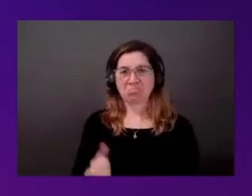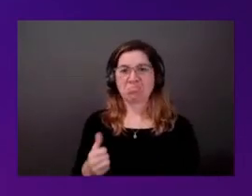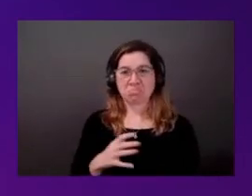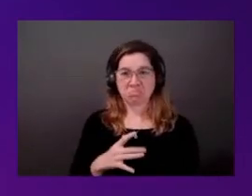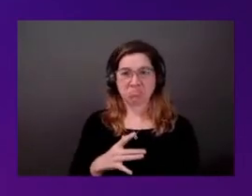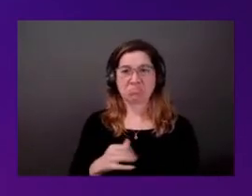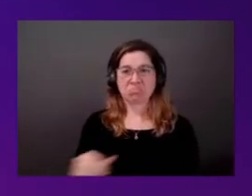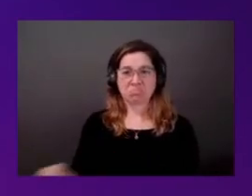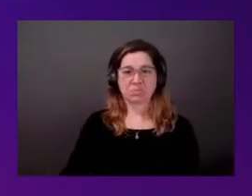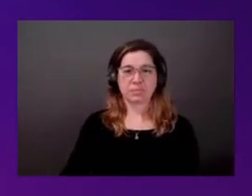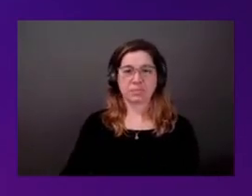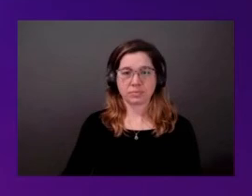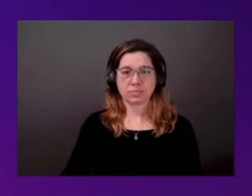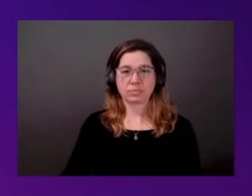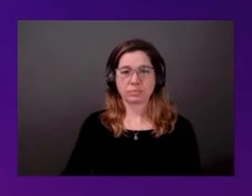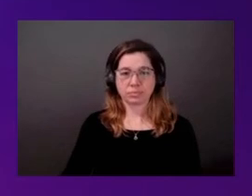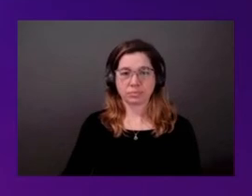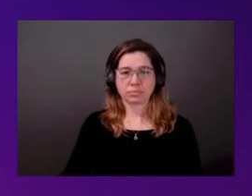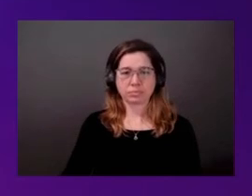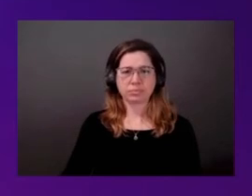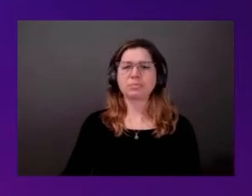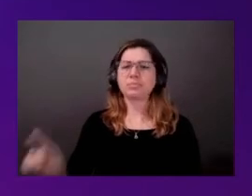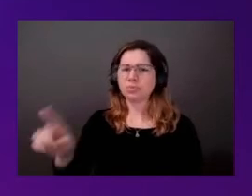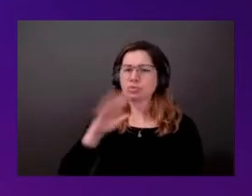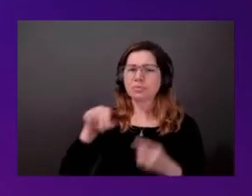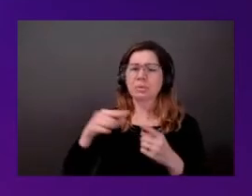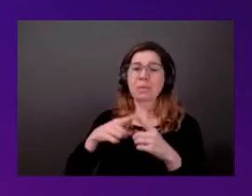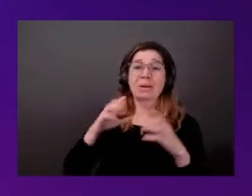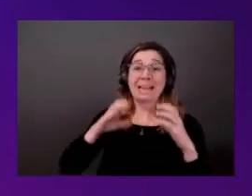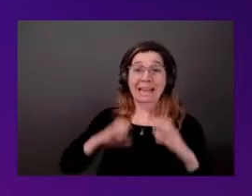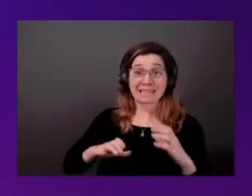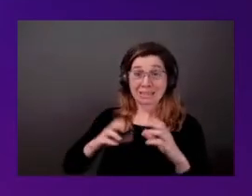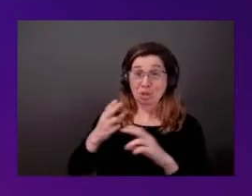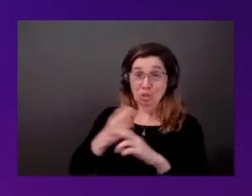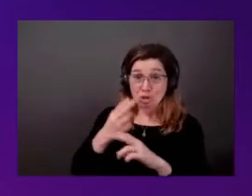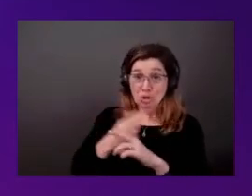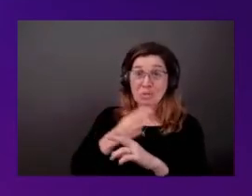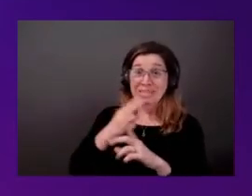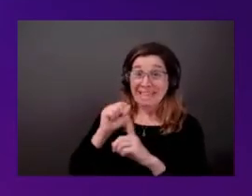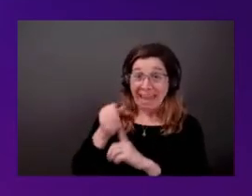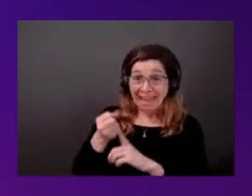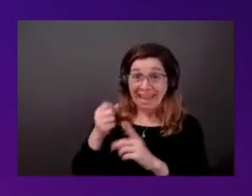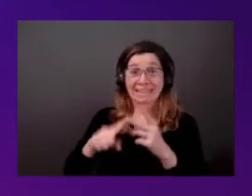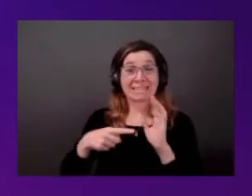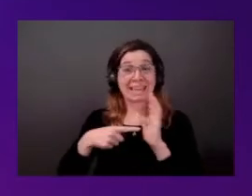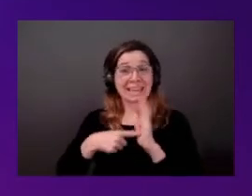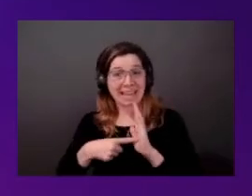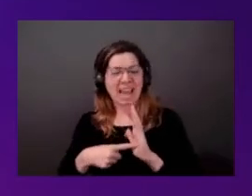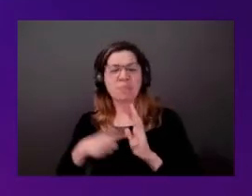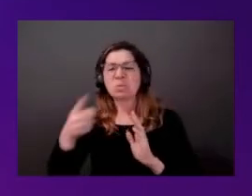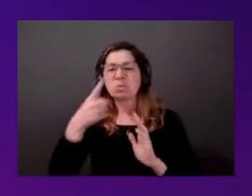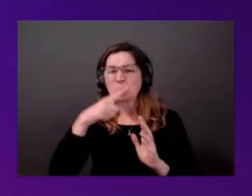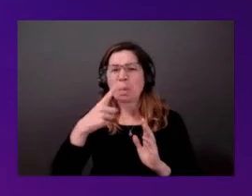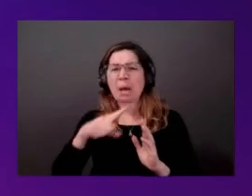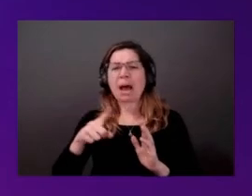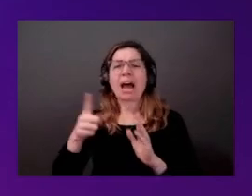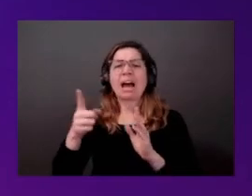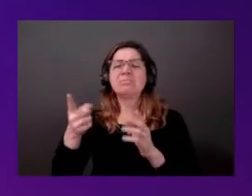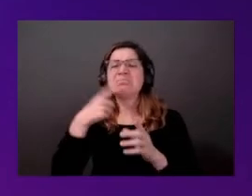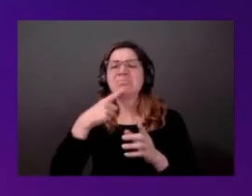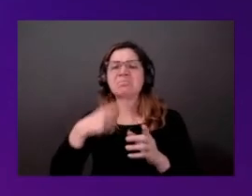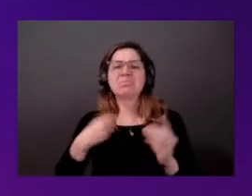use cases and examples, can you provide like more details about where you are finding more customer